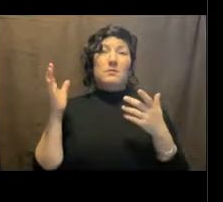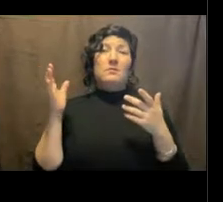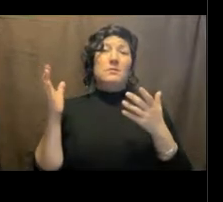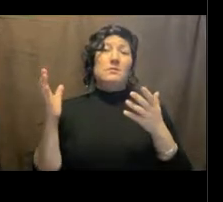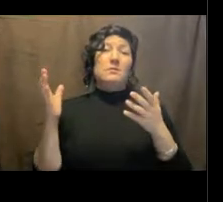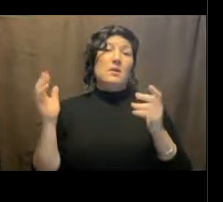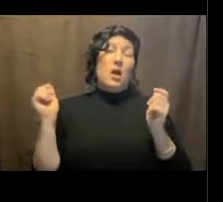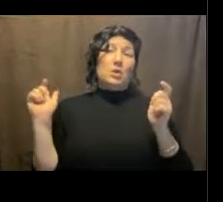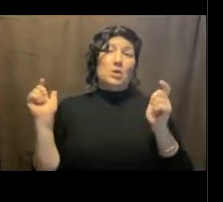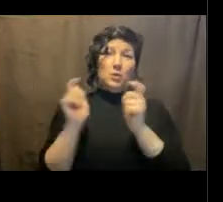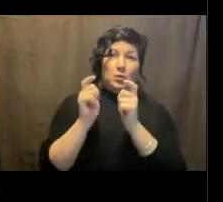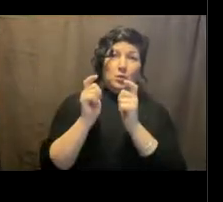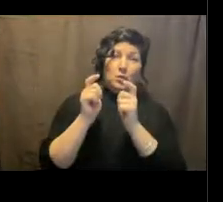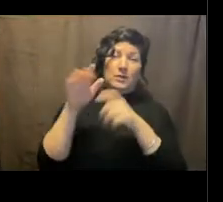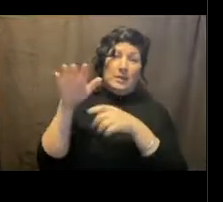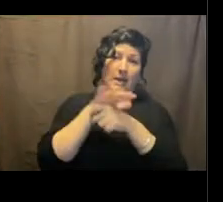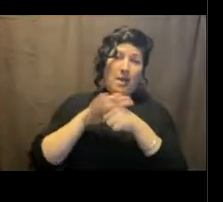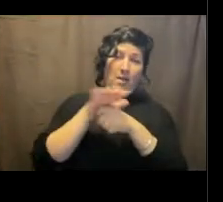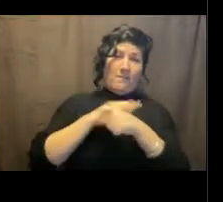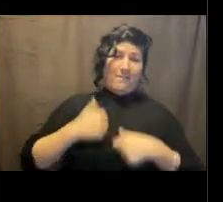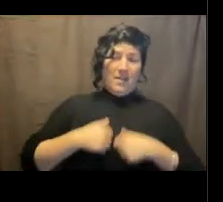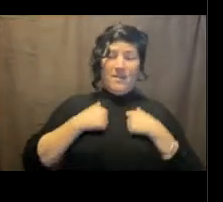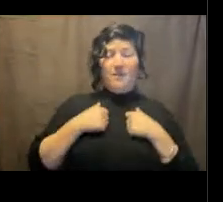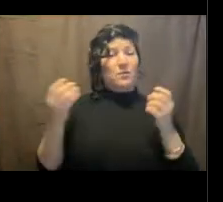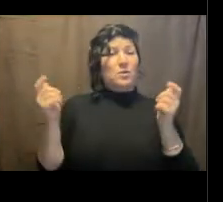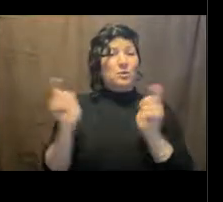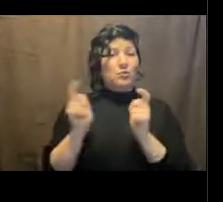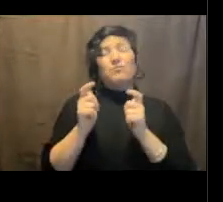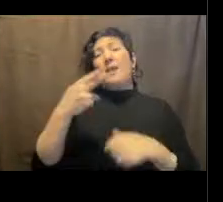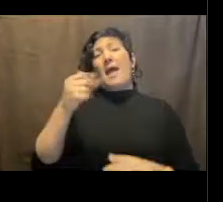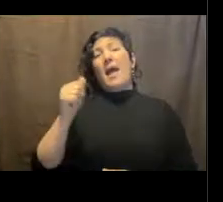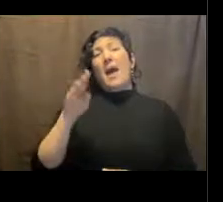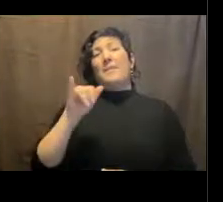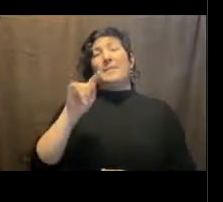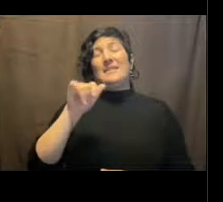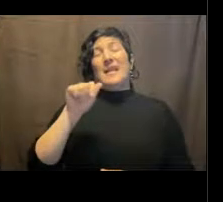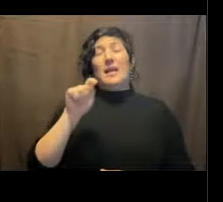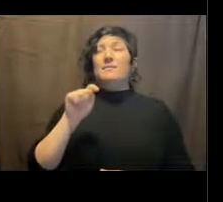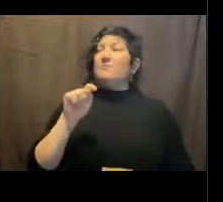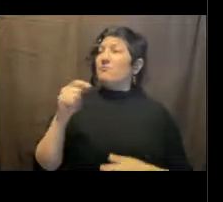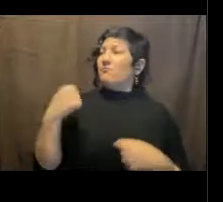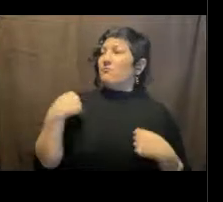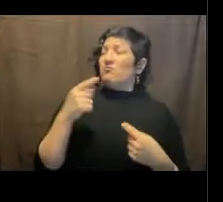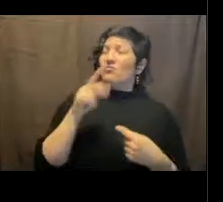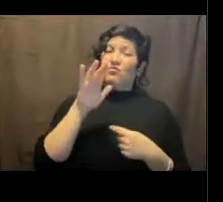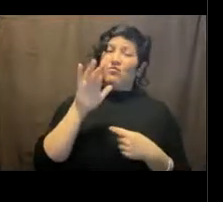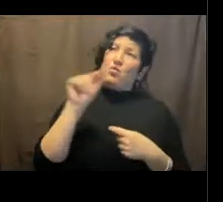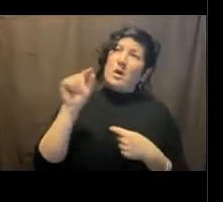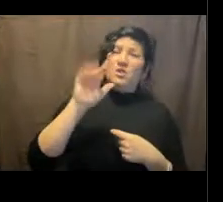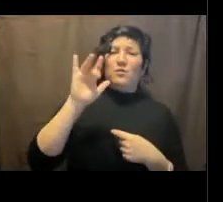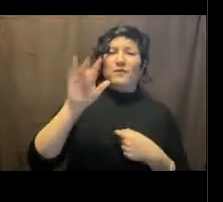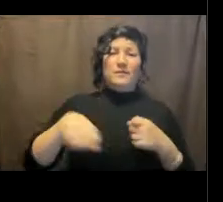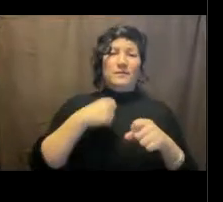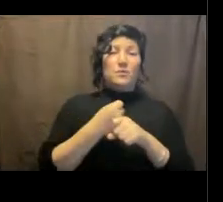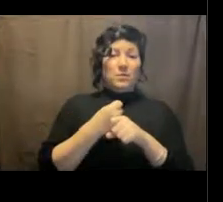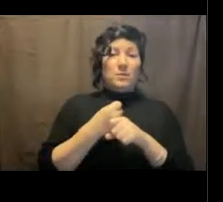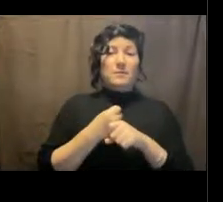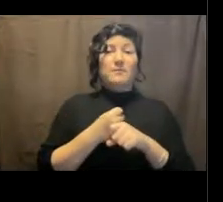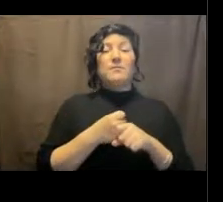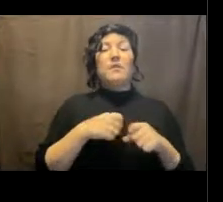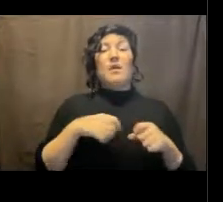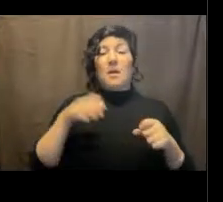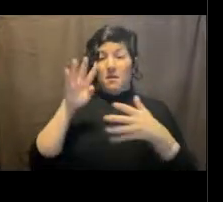the ocean has been warming in the Northeast US over about the last 20 to 25 years or so. And this figure on the bottom right here essentially shows the probability